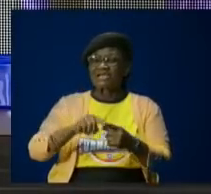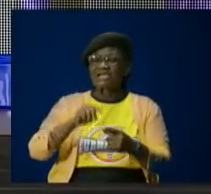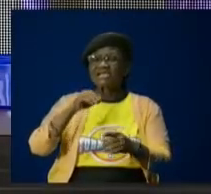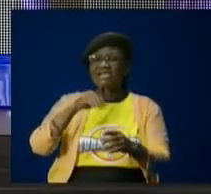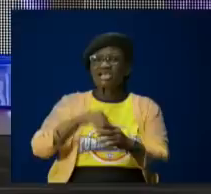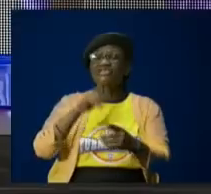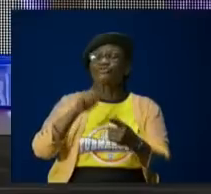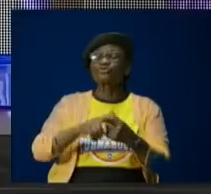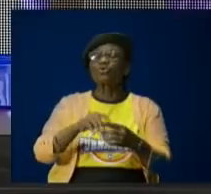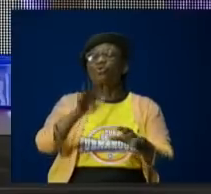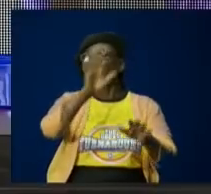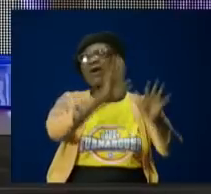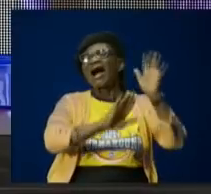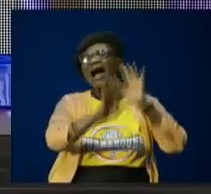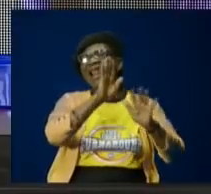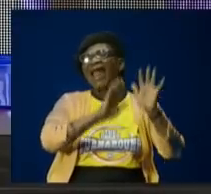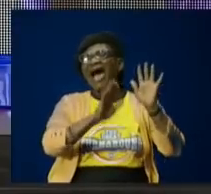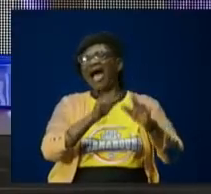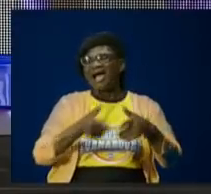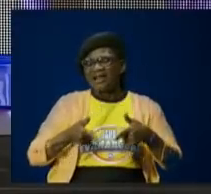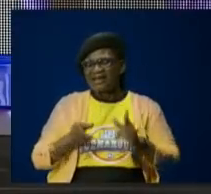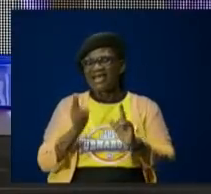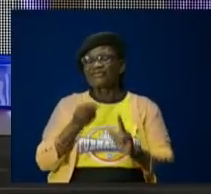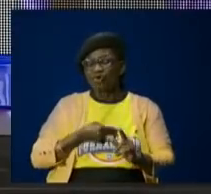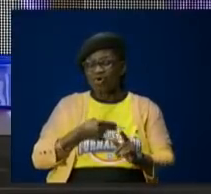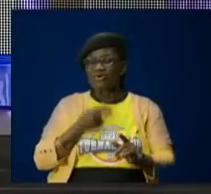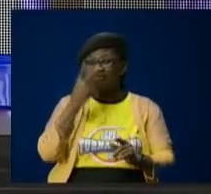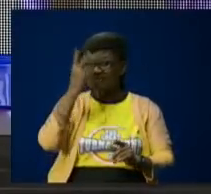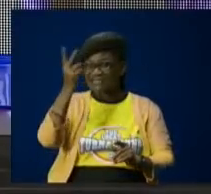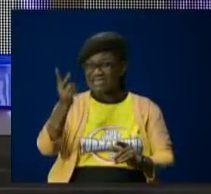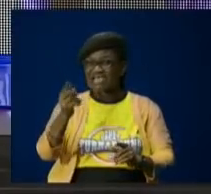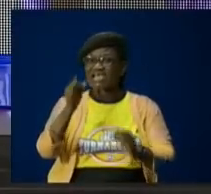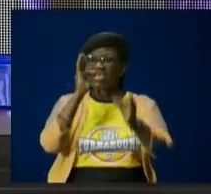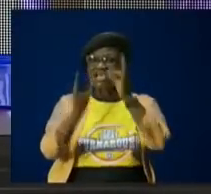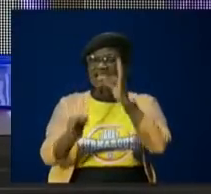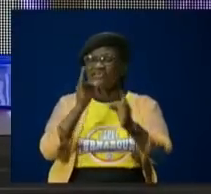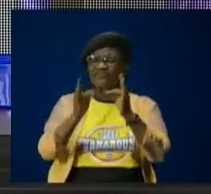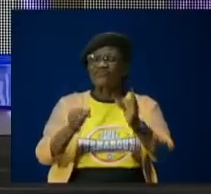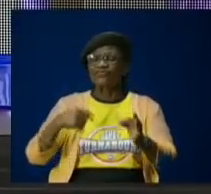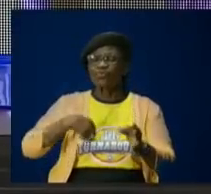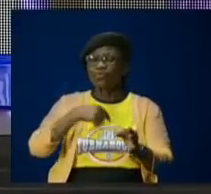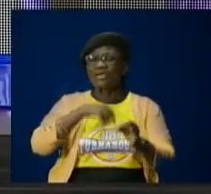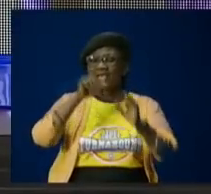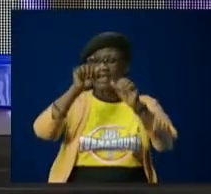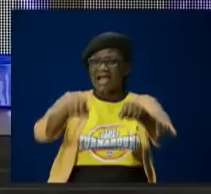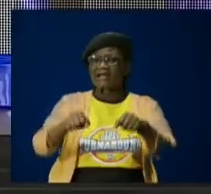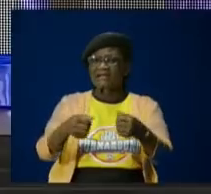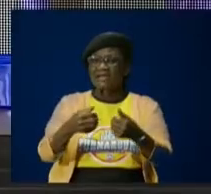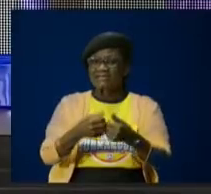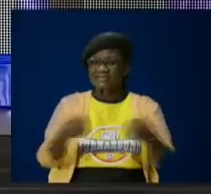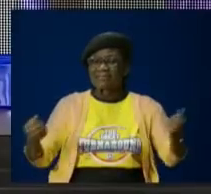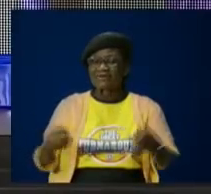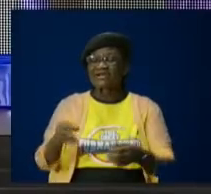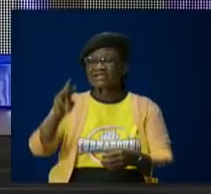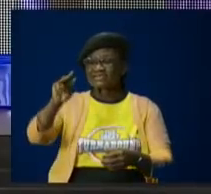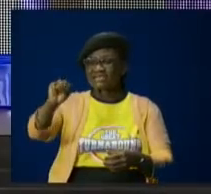Let us see if we can separate him from his God. Because that's the only way we can catch